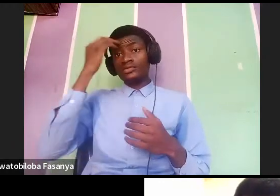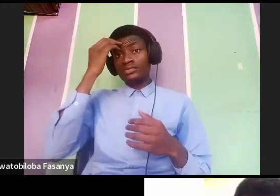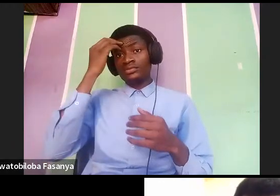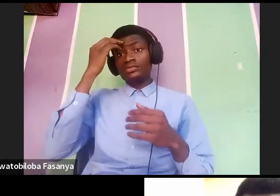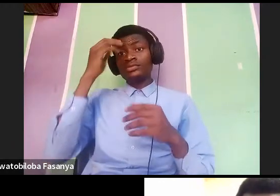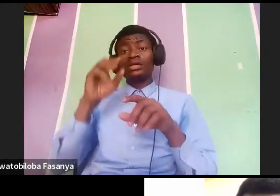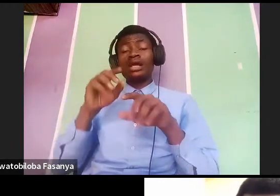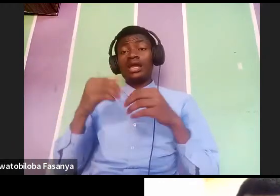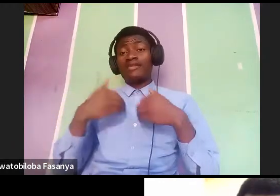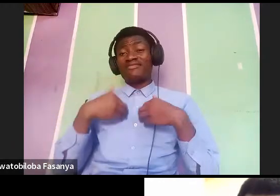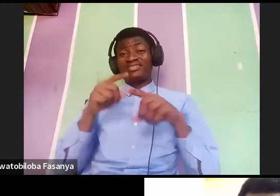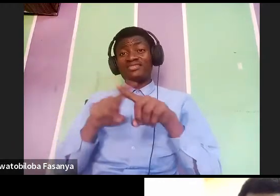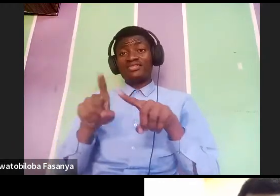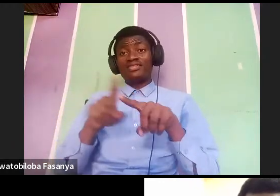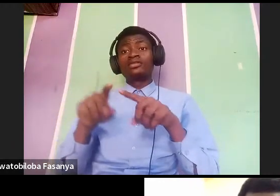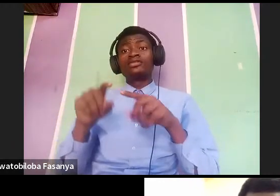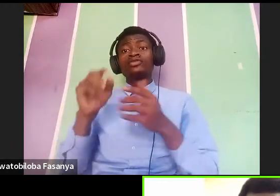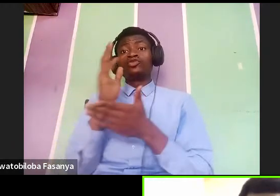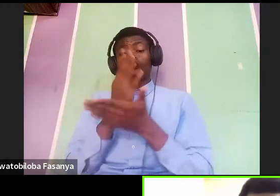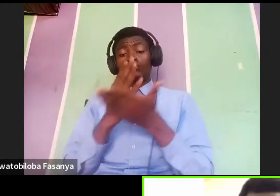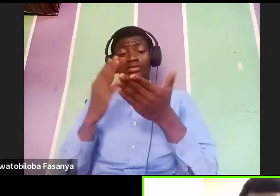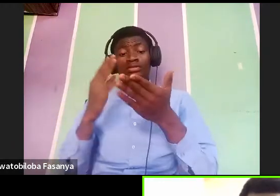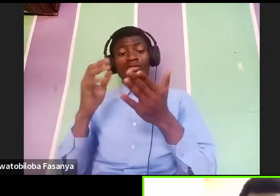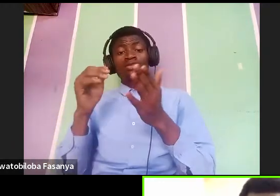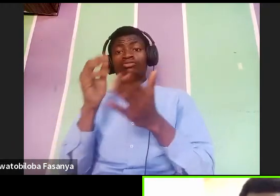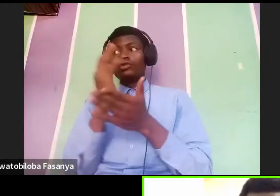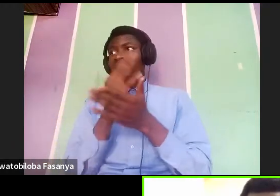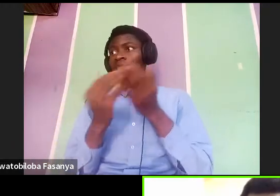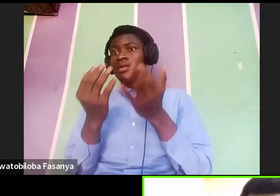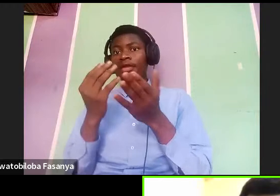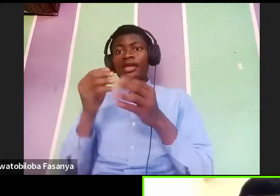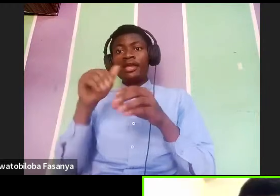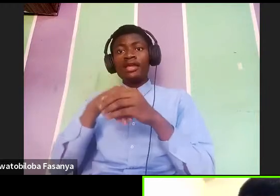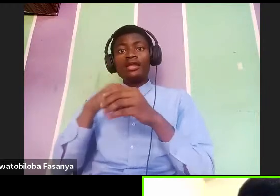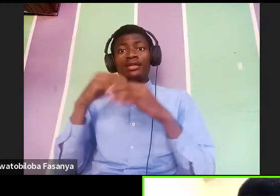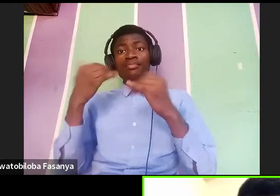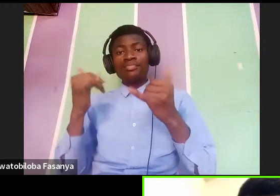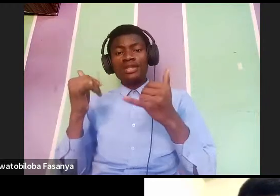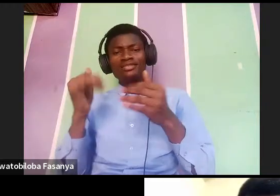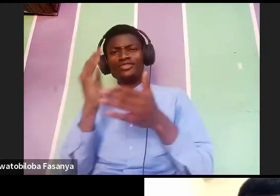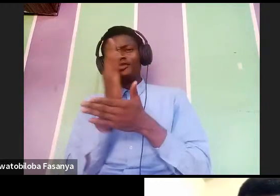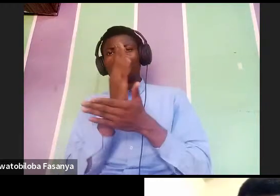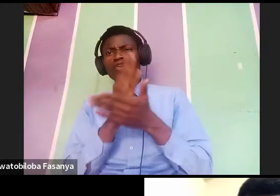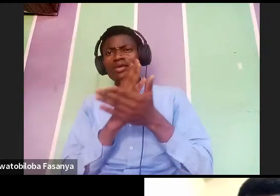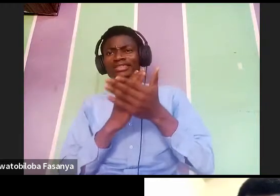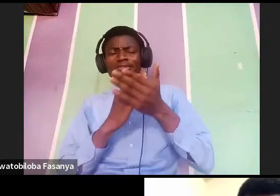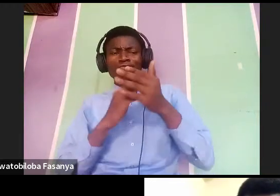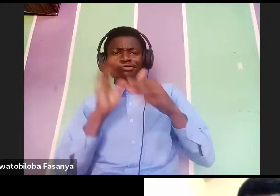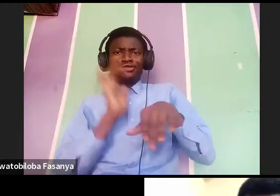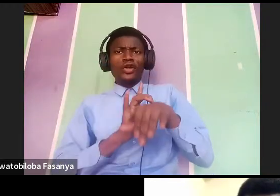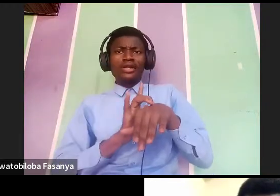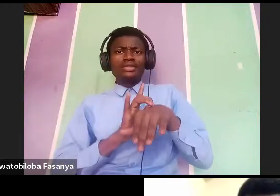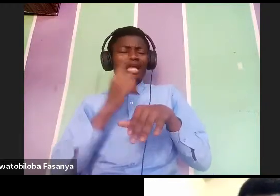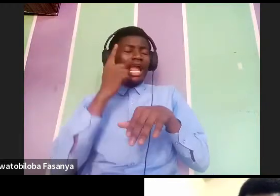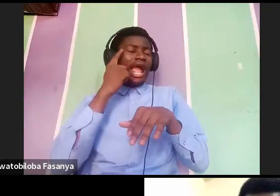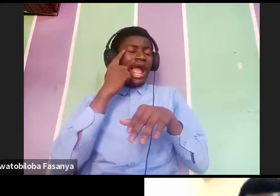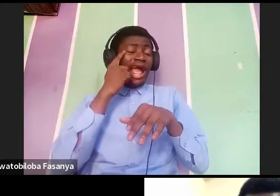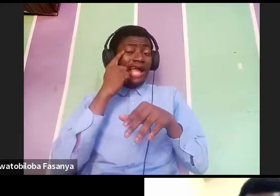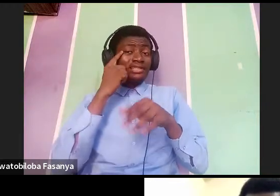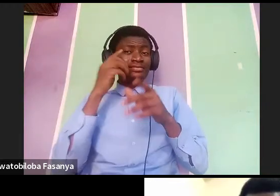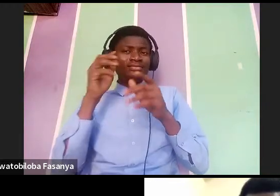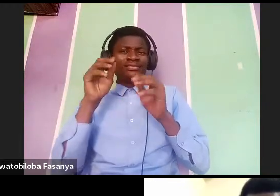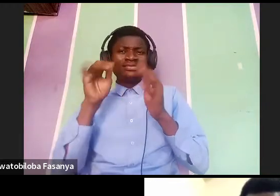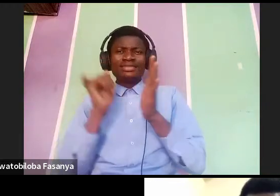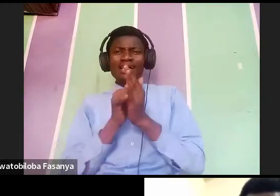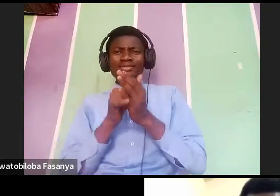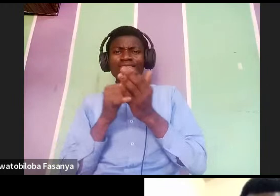penetrative, meaning of course damage to the eye, but maybe in this case not really penetrative, not damage, but just a foreign body, and you just